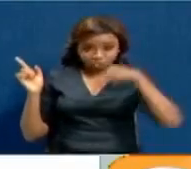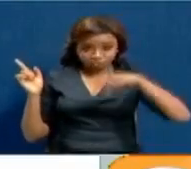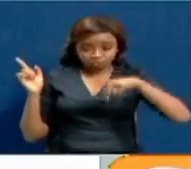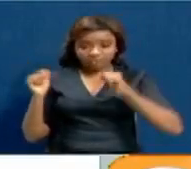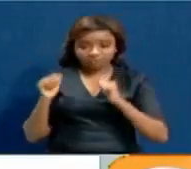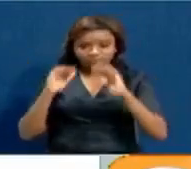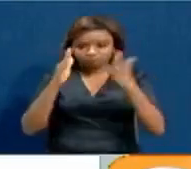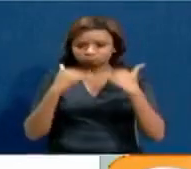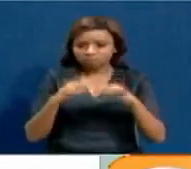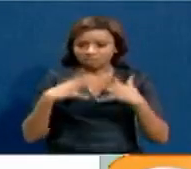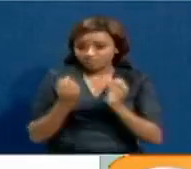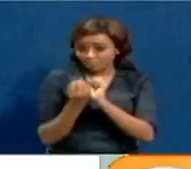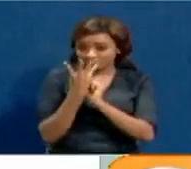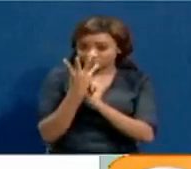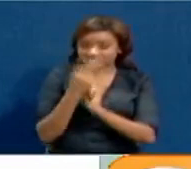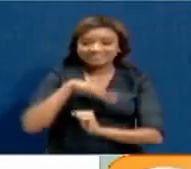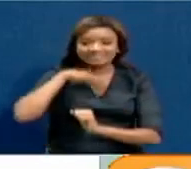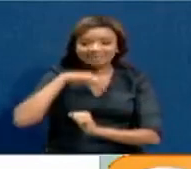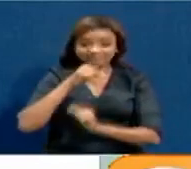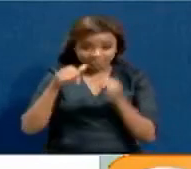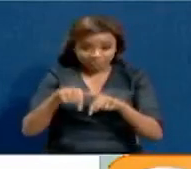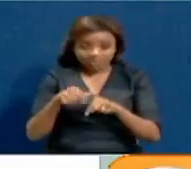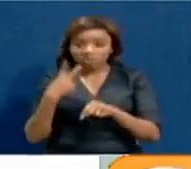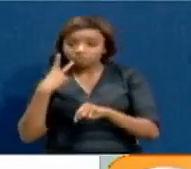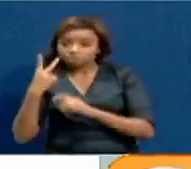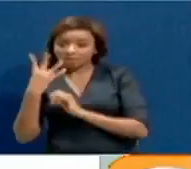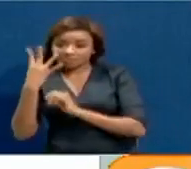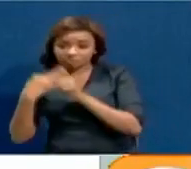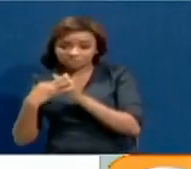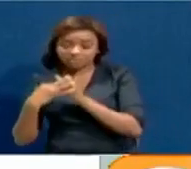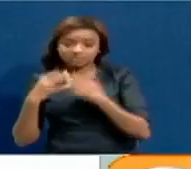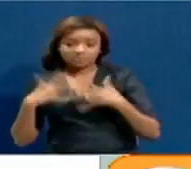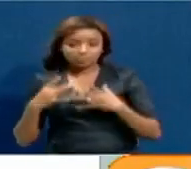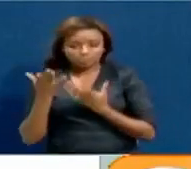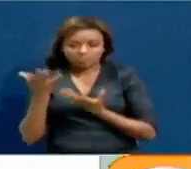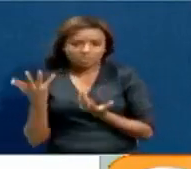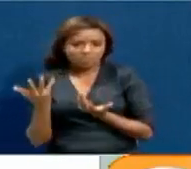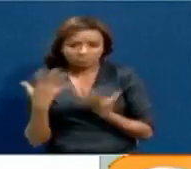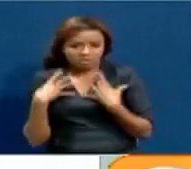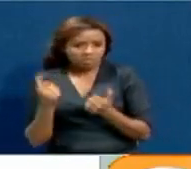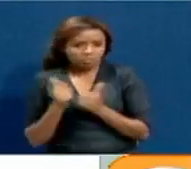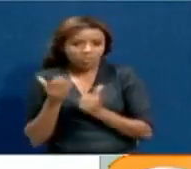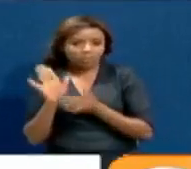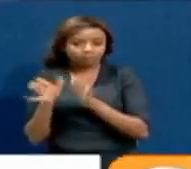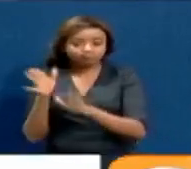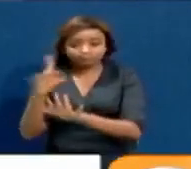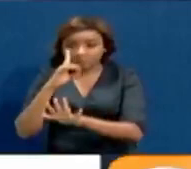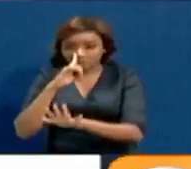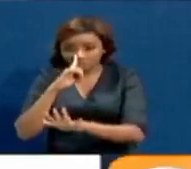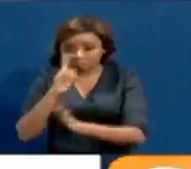56,601. 14 people were registered to have died, while 248 others were recorded to have recovered from the